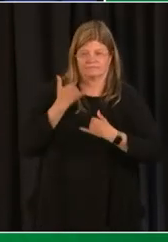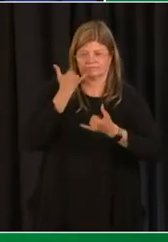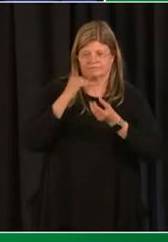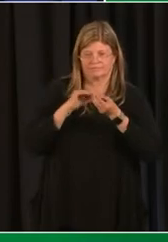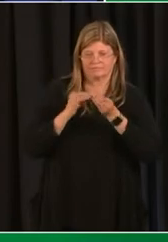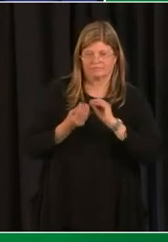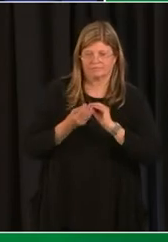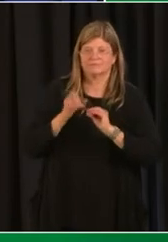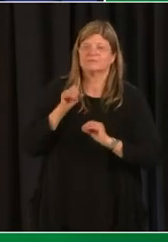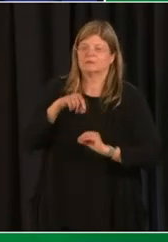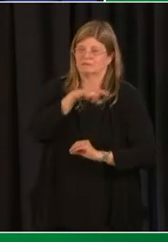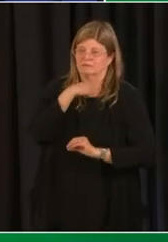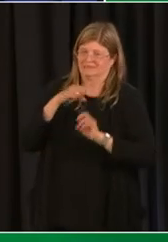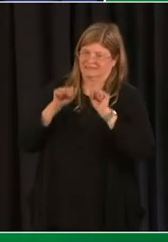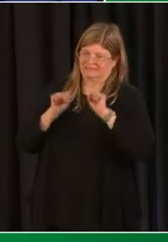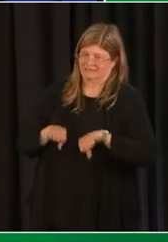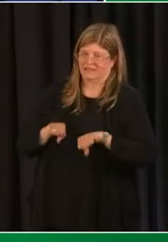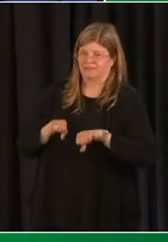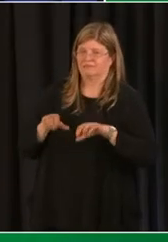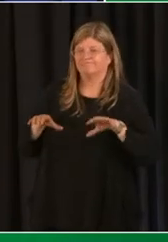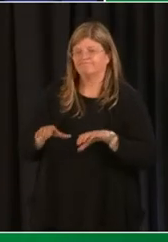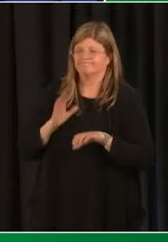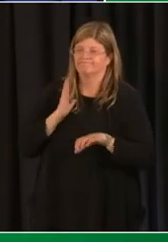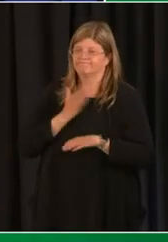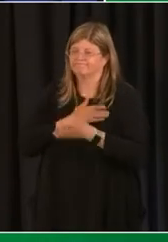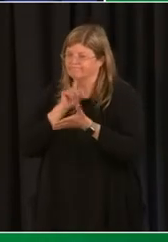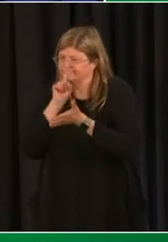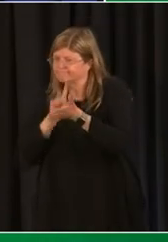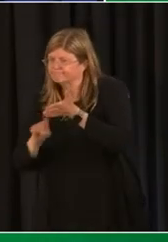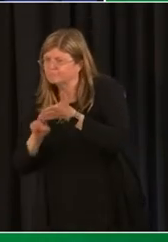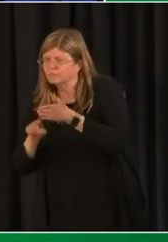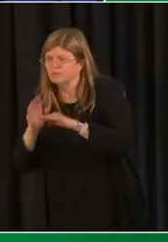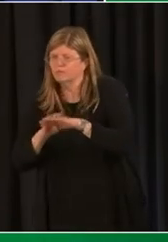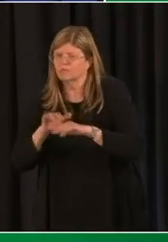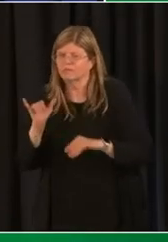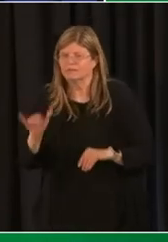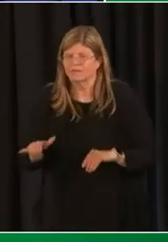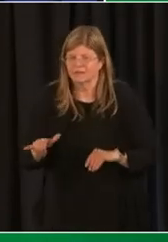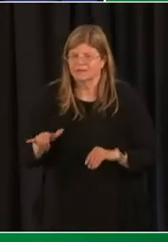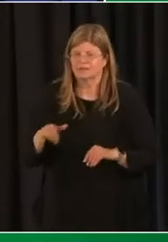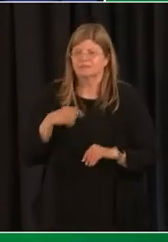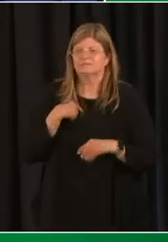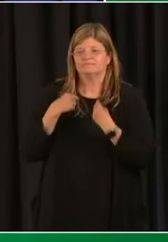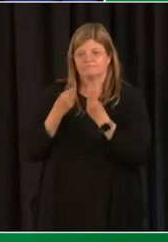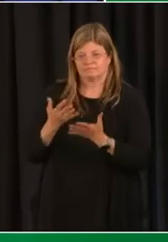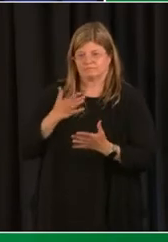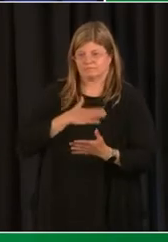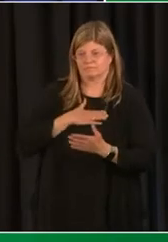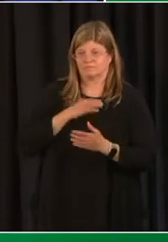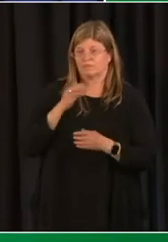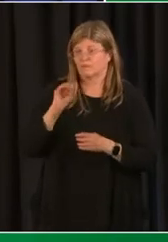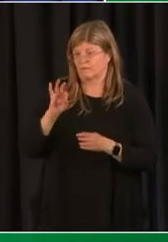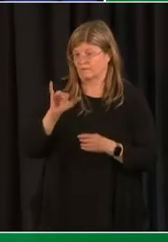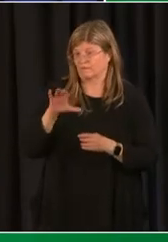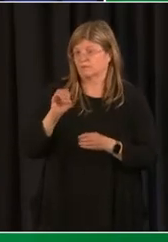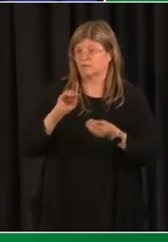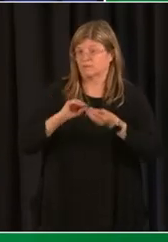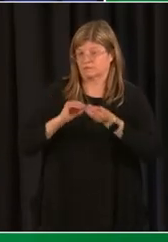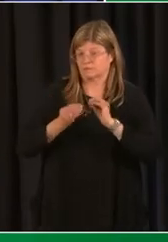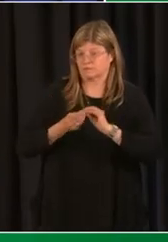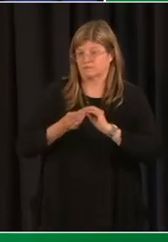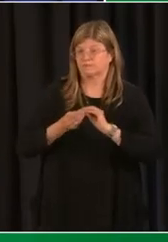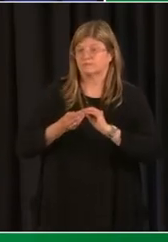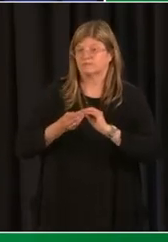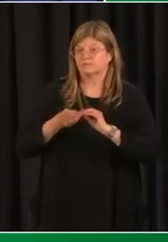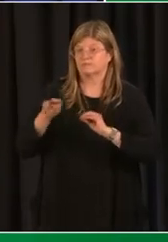that we can do our checkup on that? I can give you my office number, and of course